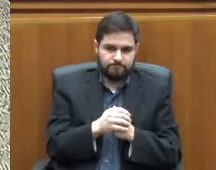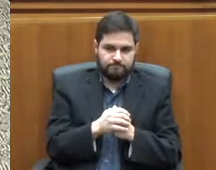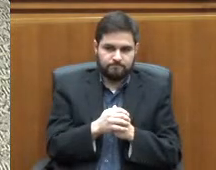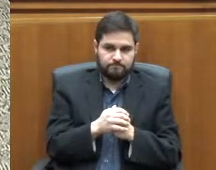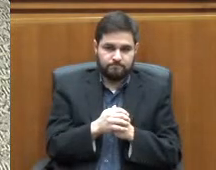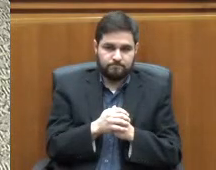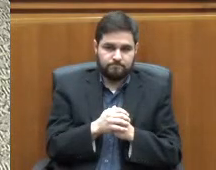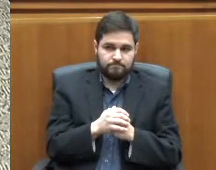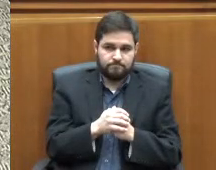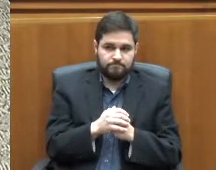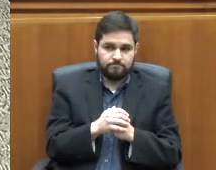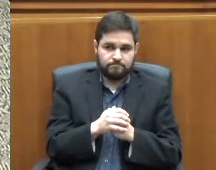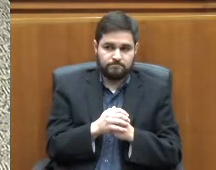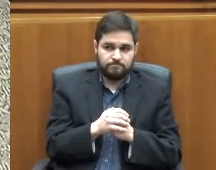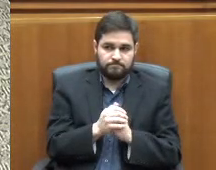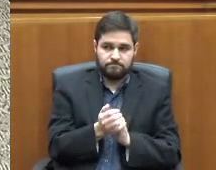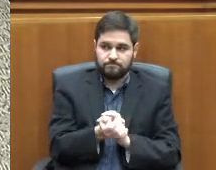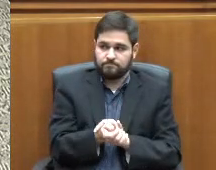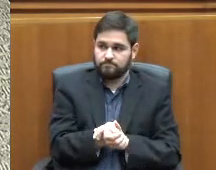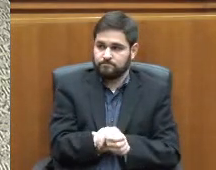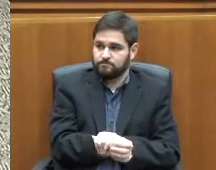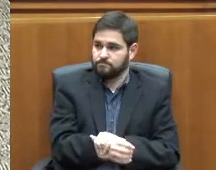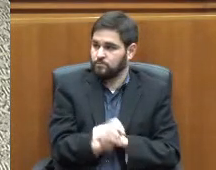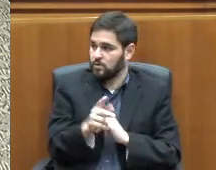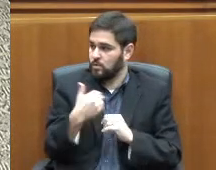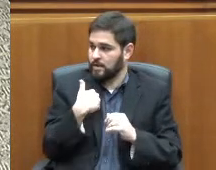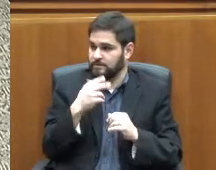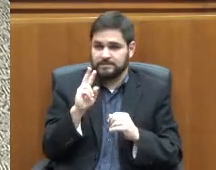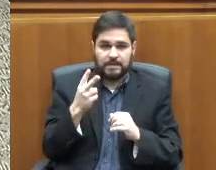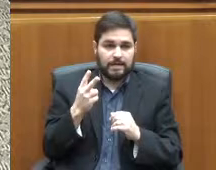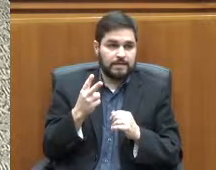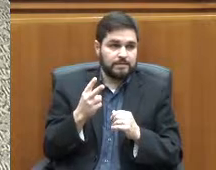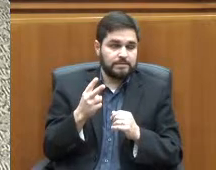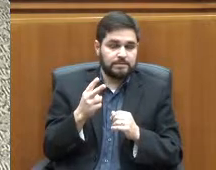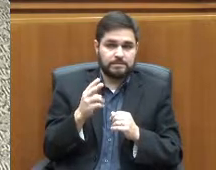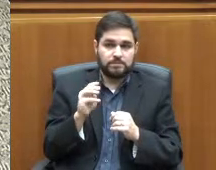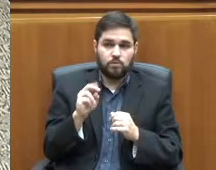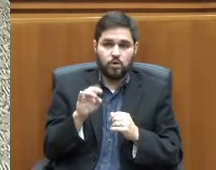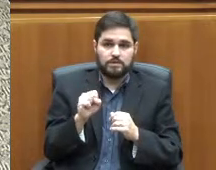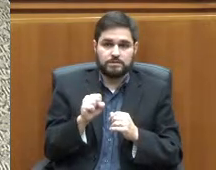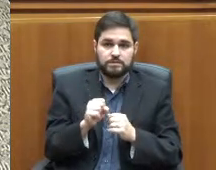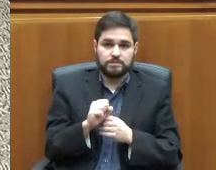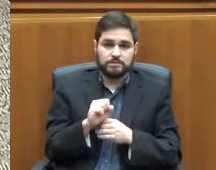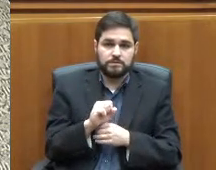Okay, did we get a Do second? we have it? Yeah, can I get a second? Mr. Morris?